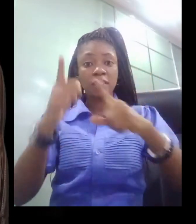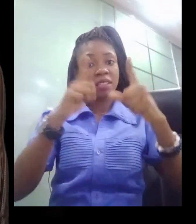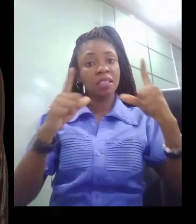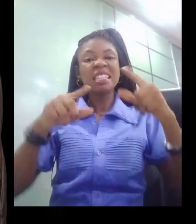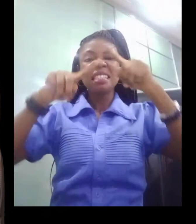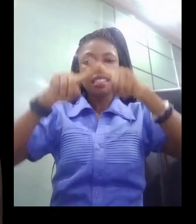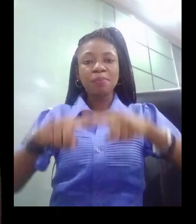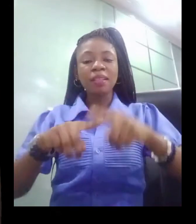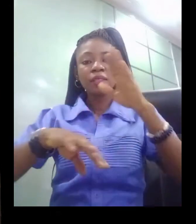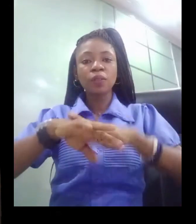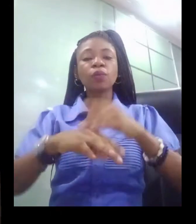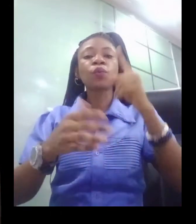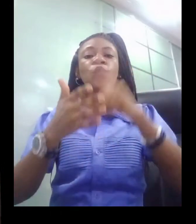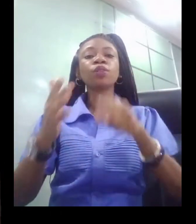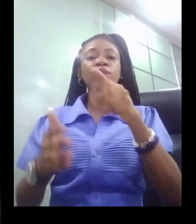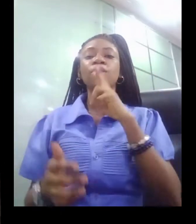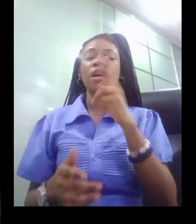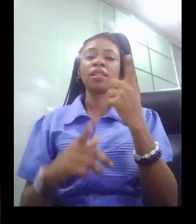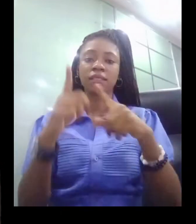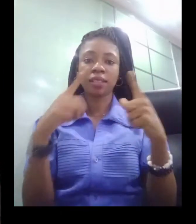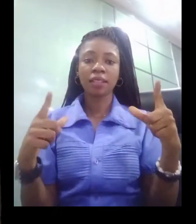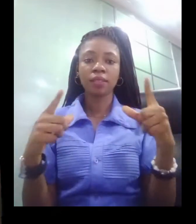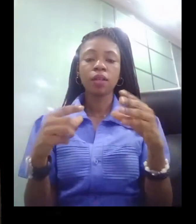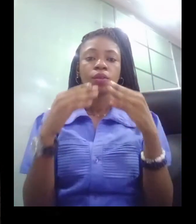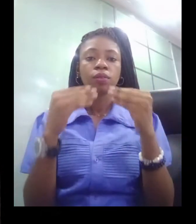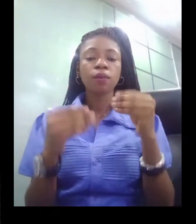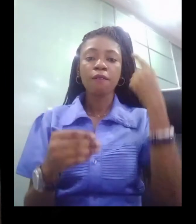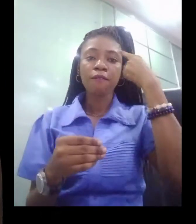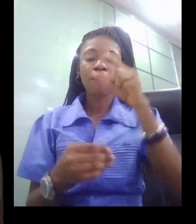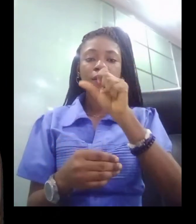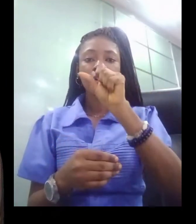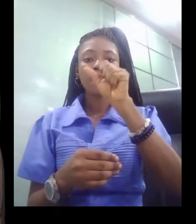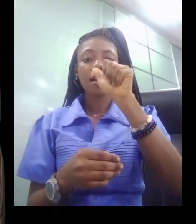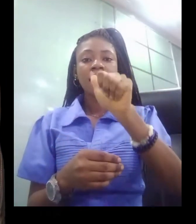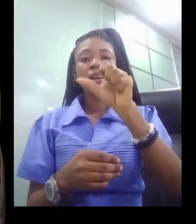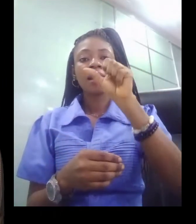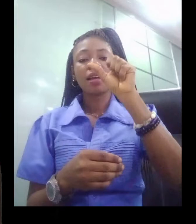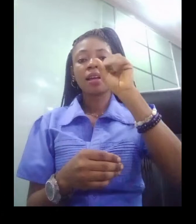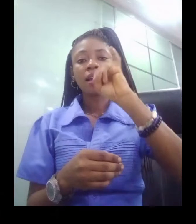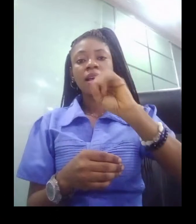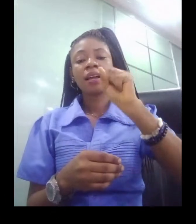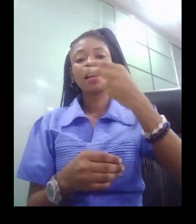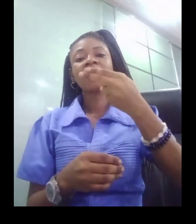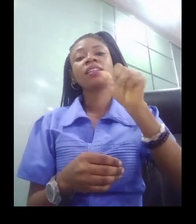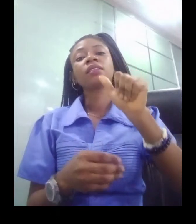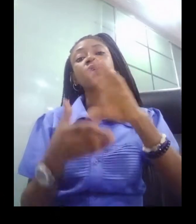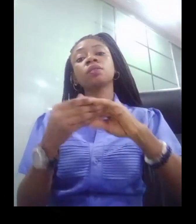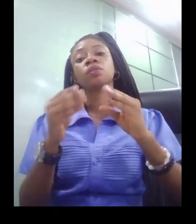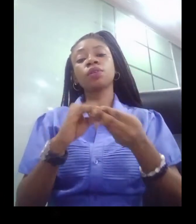signer is signing. So for Aisha's story, I am able to